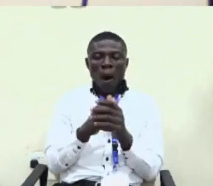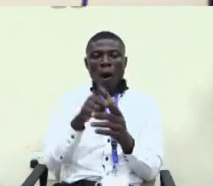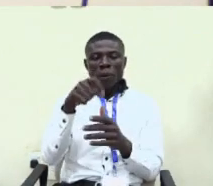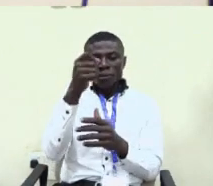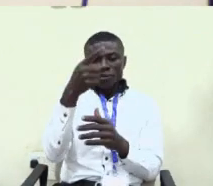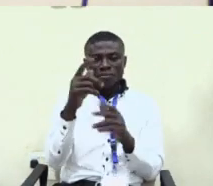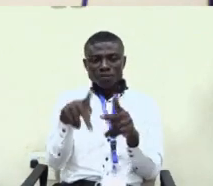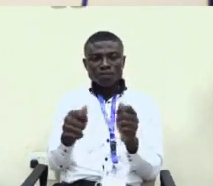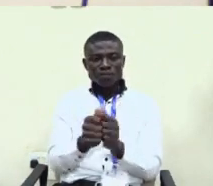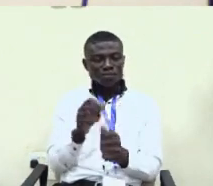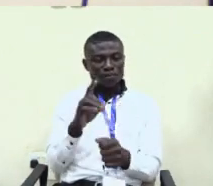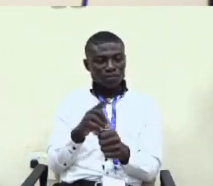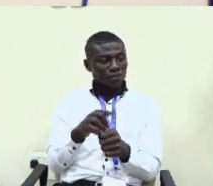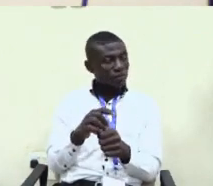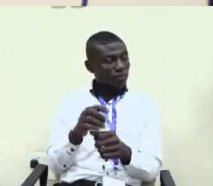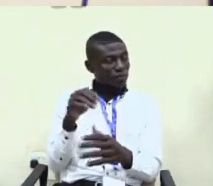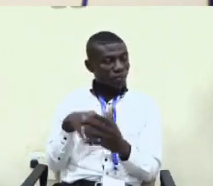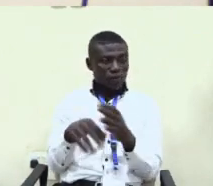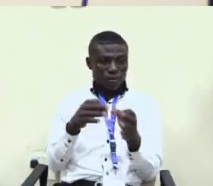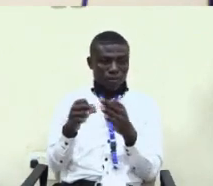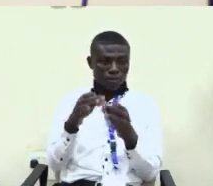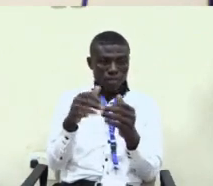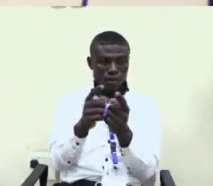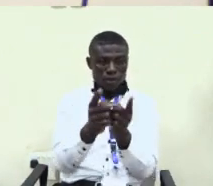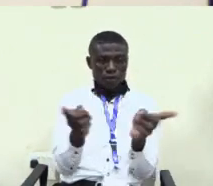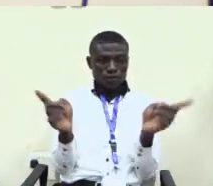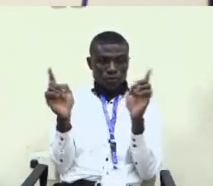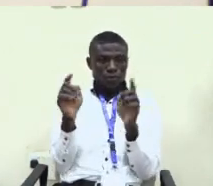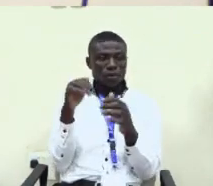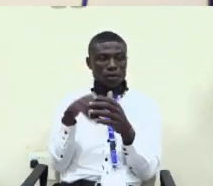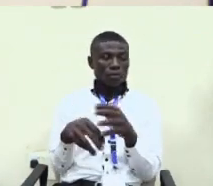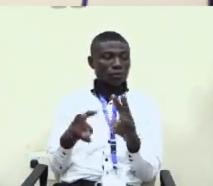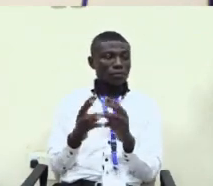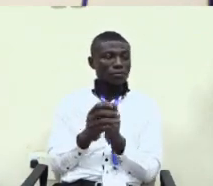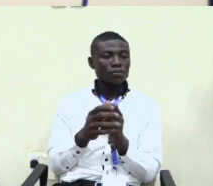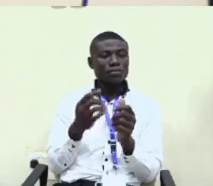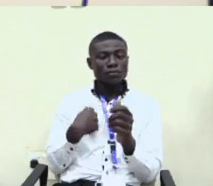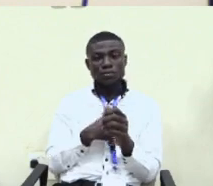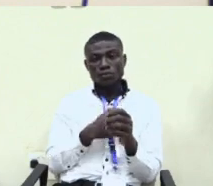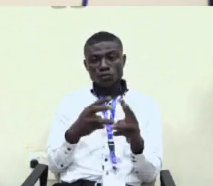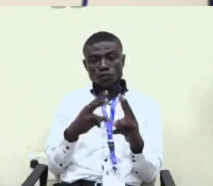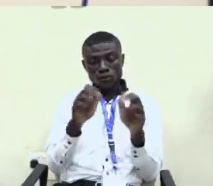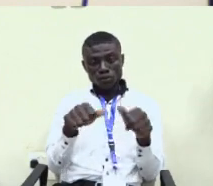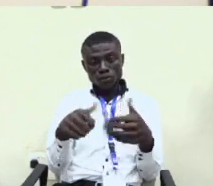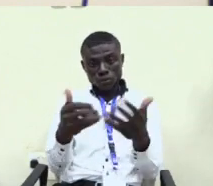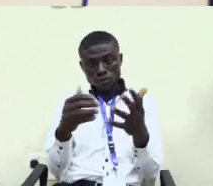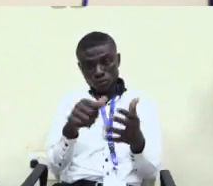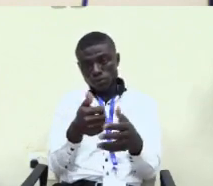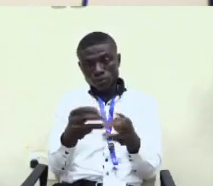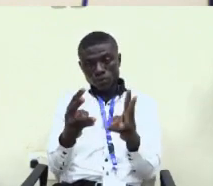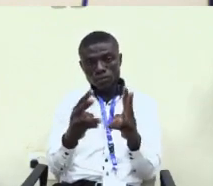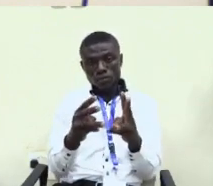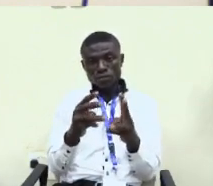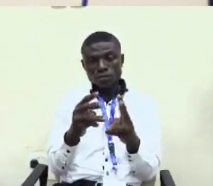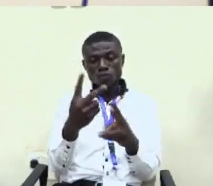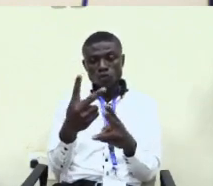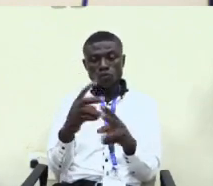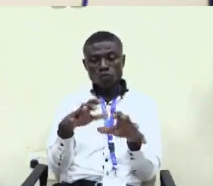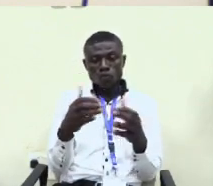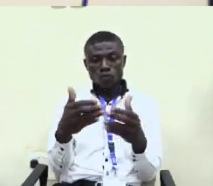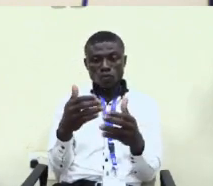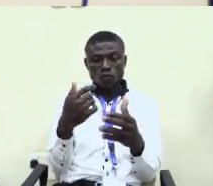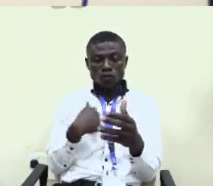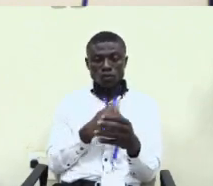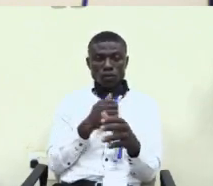with people with disabilities in describing them. So in a way, we're able to provide alternatives to communities. And we